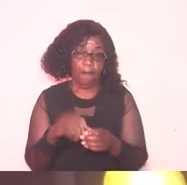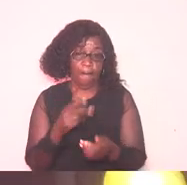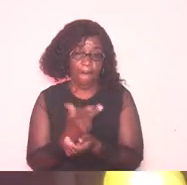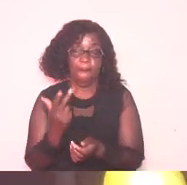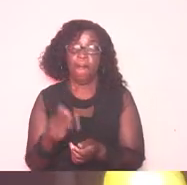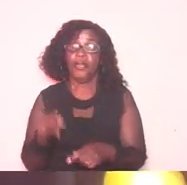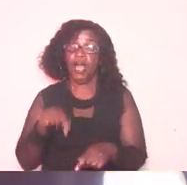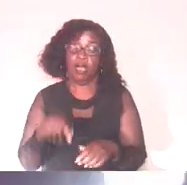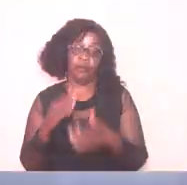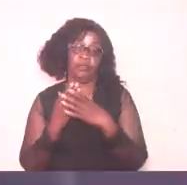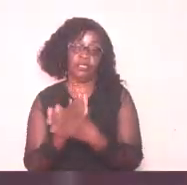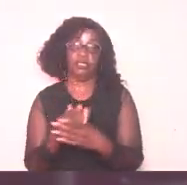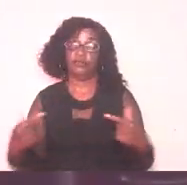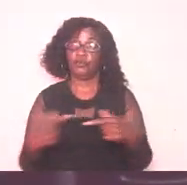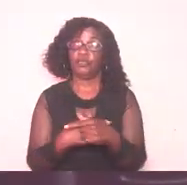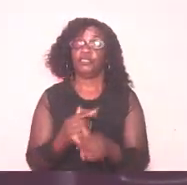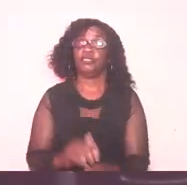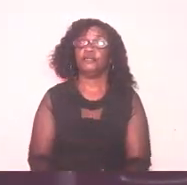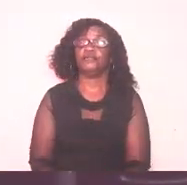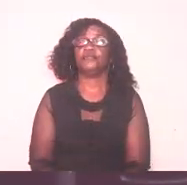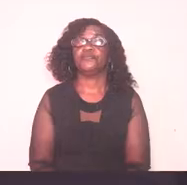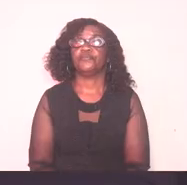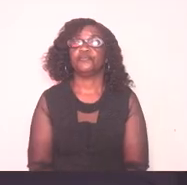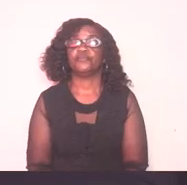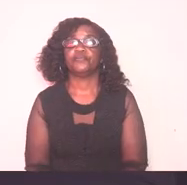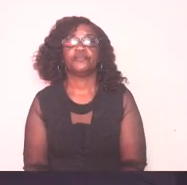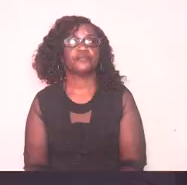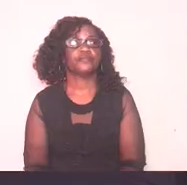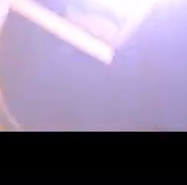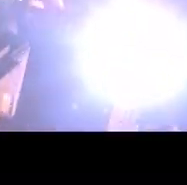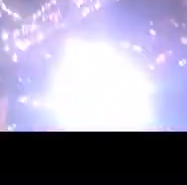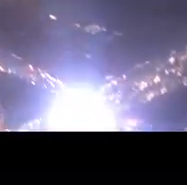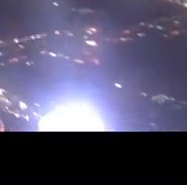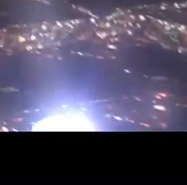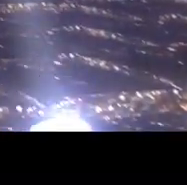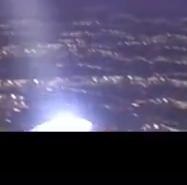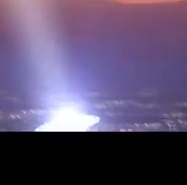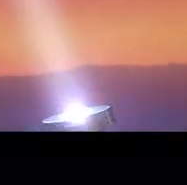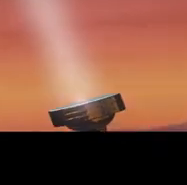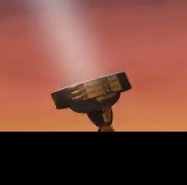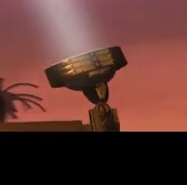call the Leader of Opposition to make their case. Leader of Opposition.